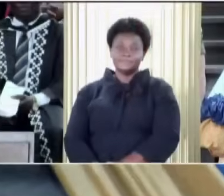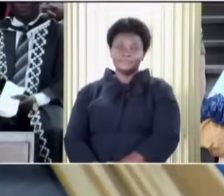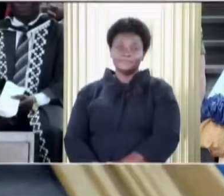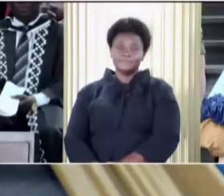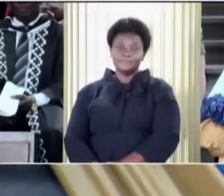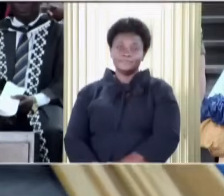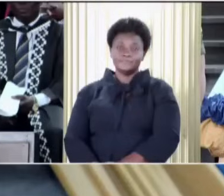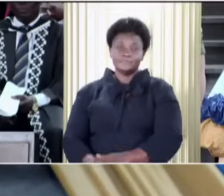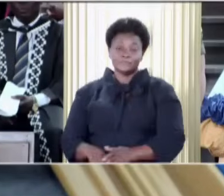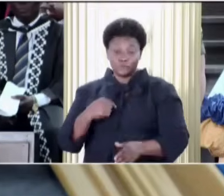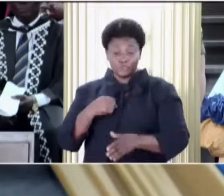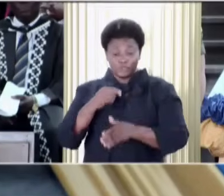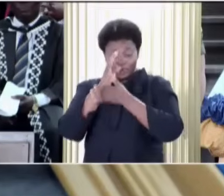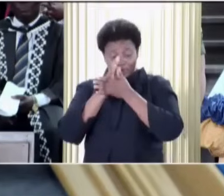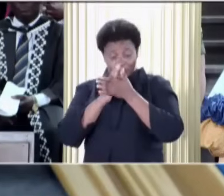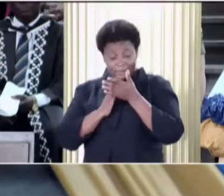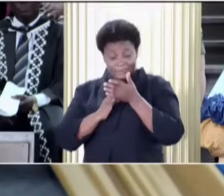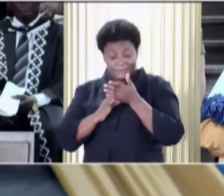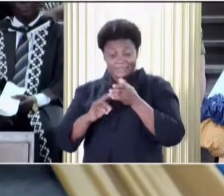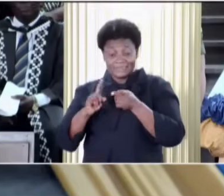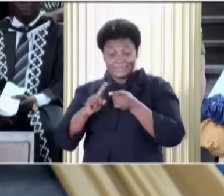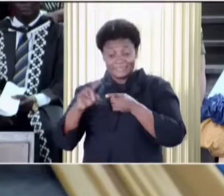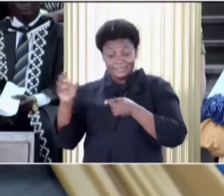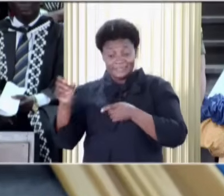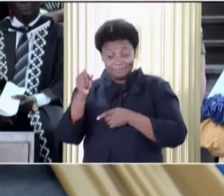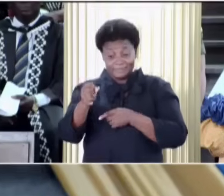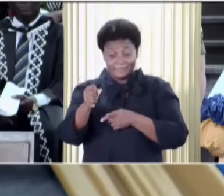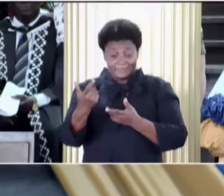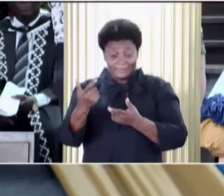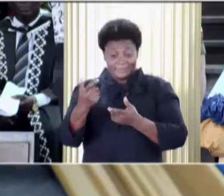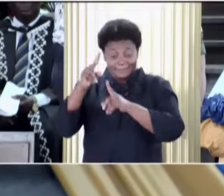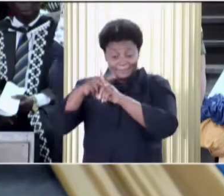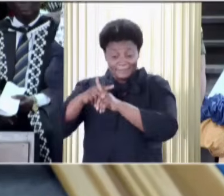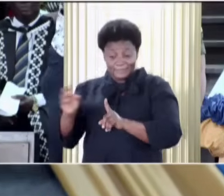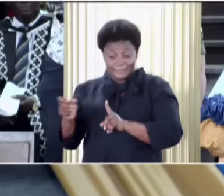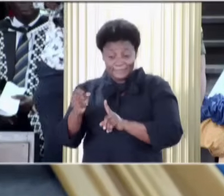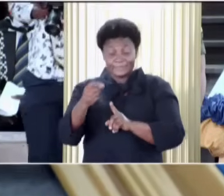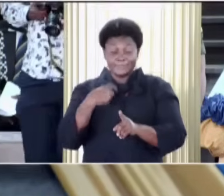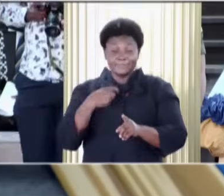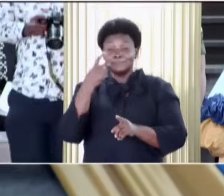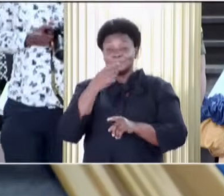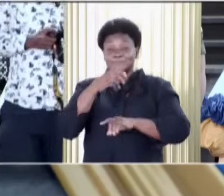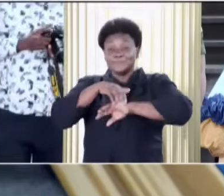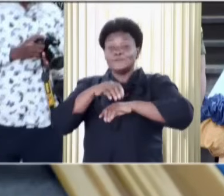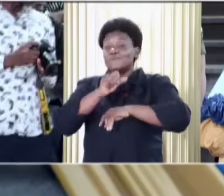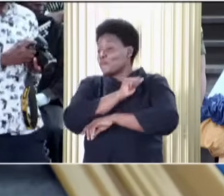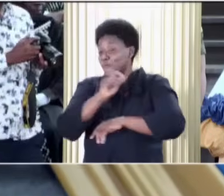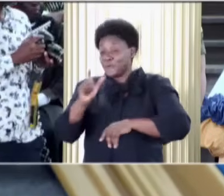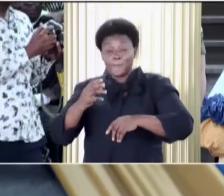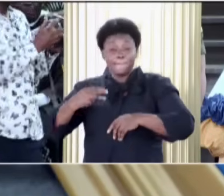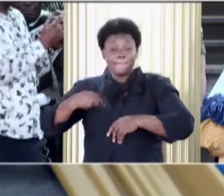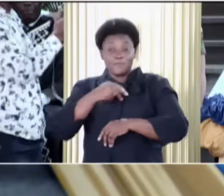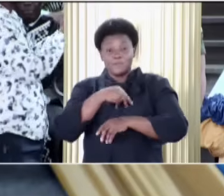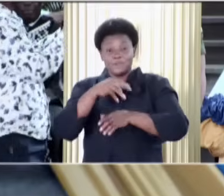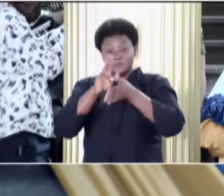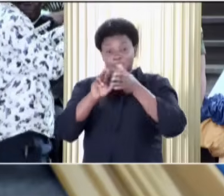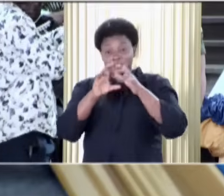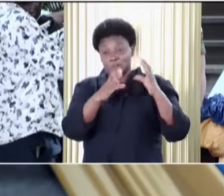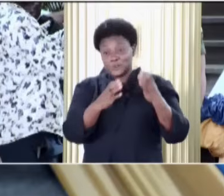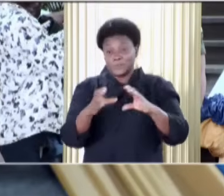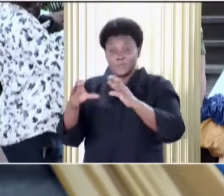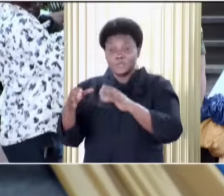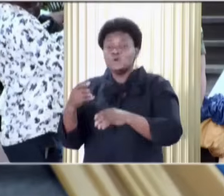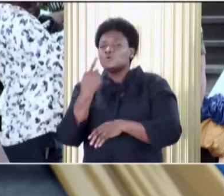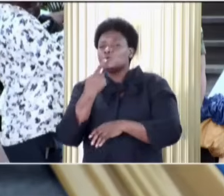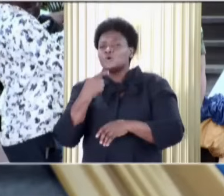I'm humbled by these appointments, and I'm sure that I speak on behalf of all members of the university community who have